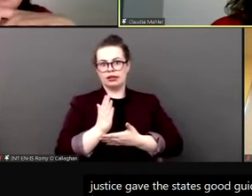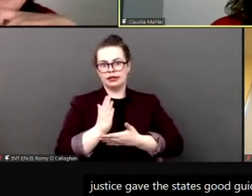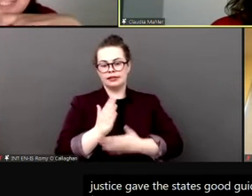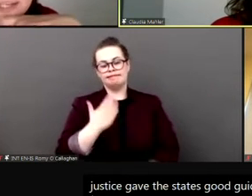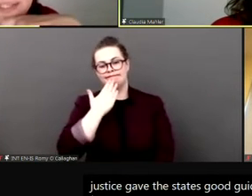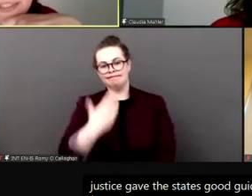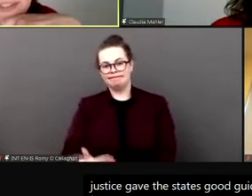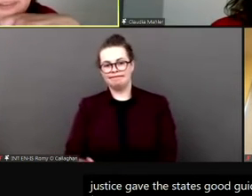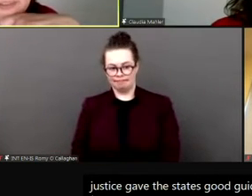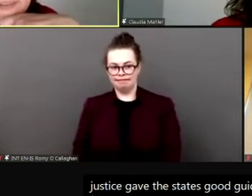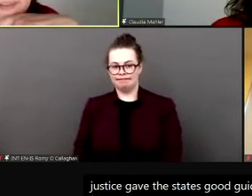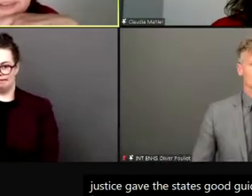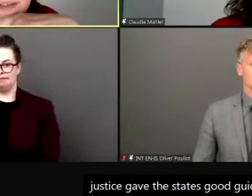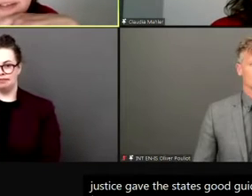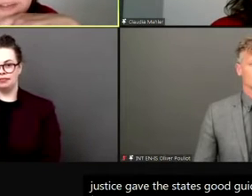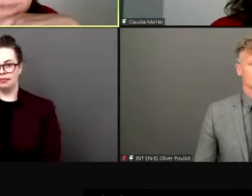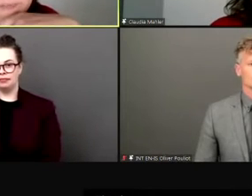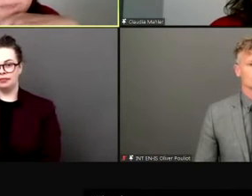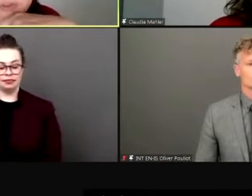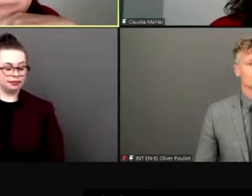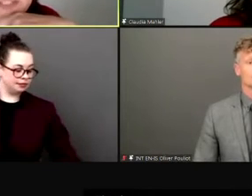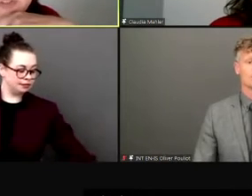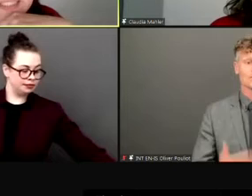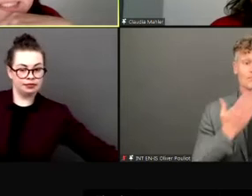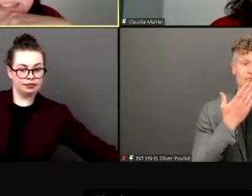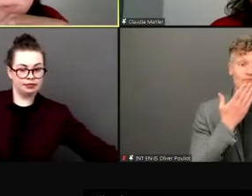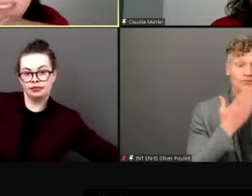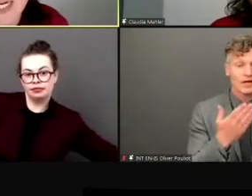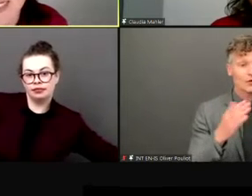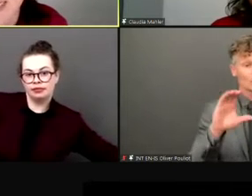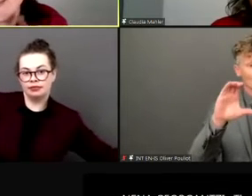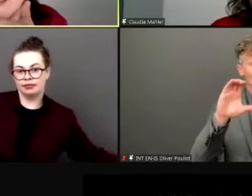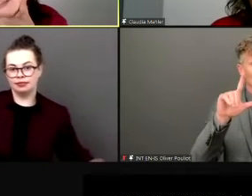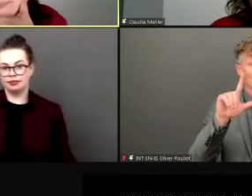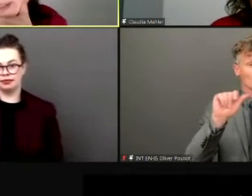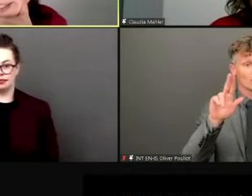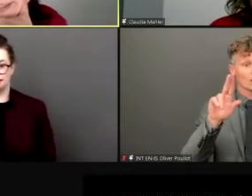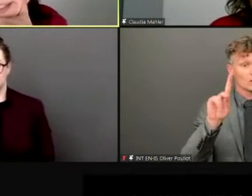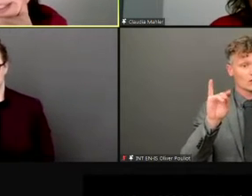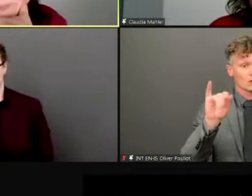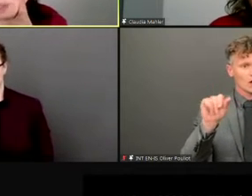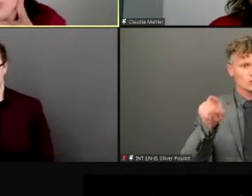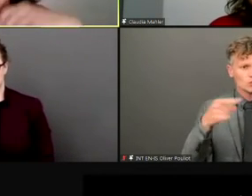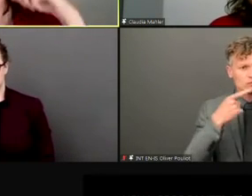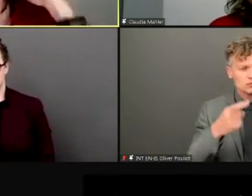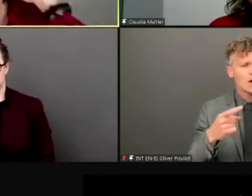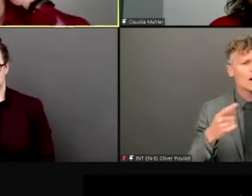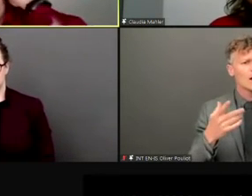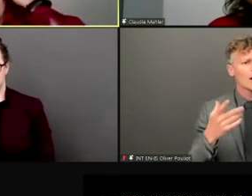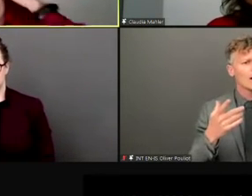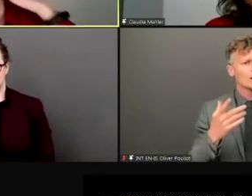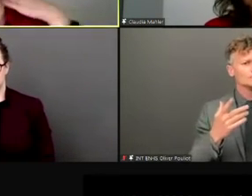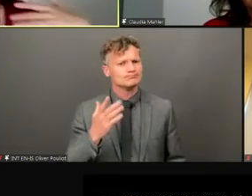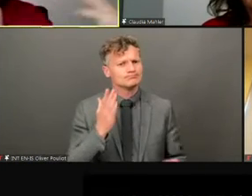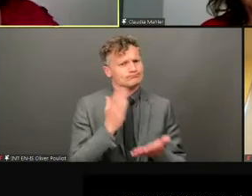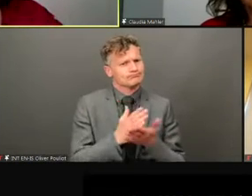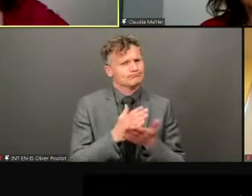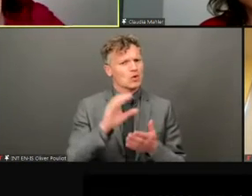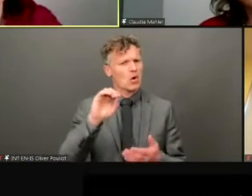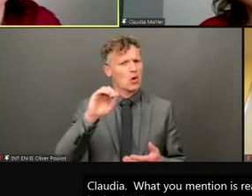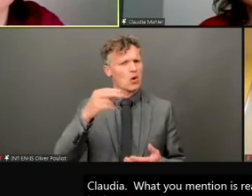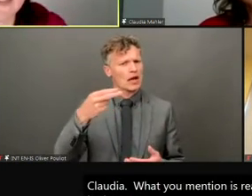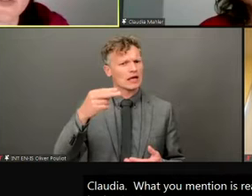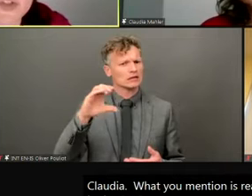Thanks, Claudia. And this is what you mentioned is really highlighted indeed in the OEWG report in terms of